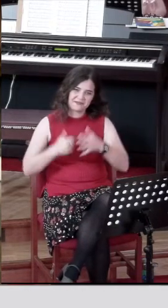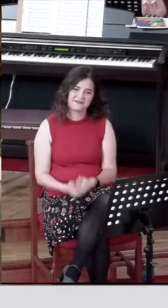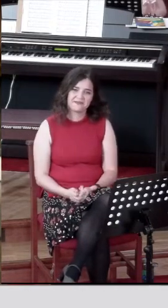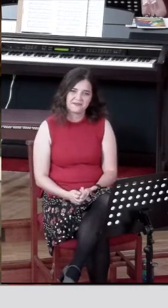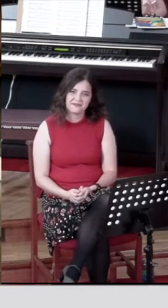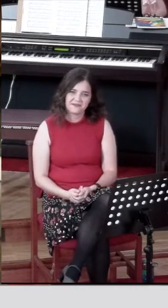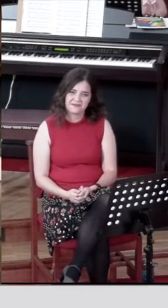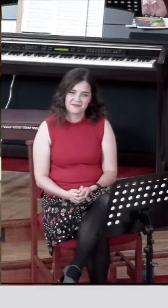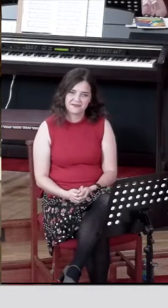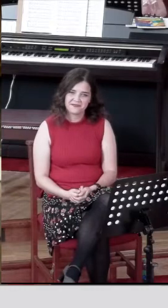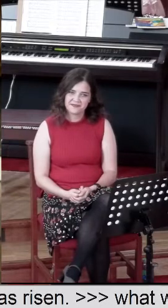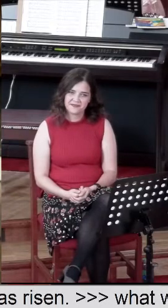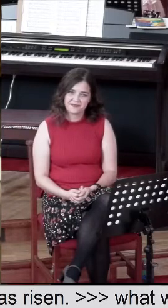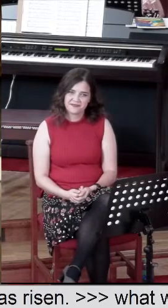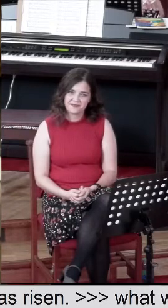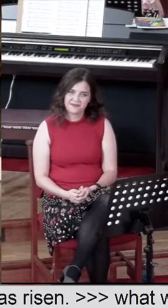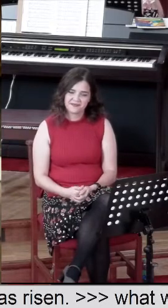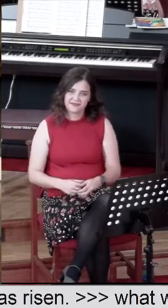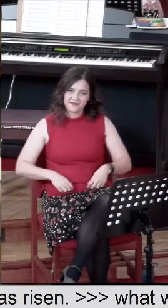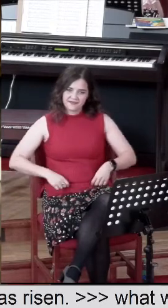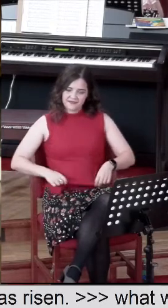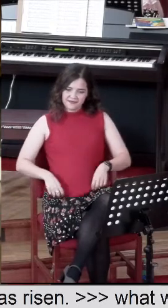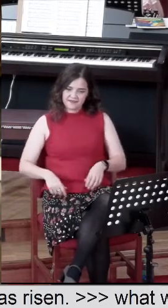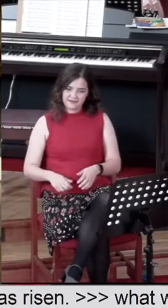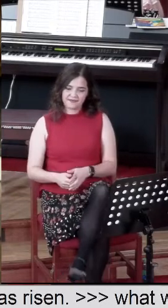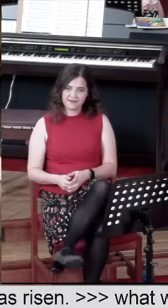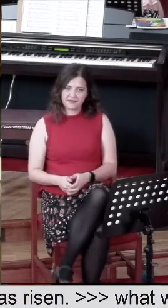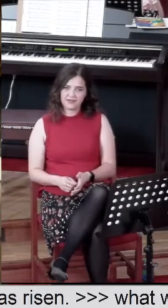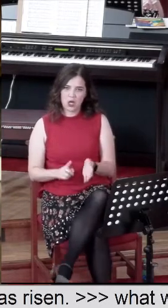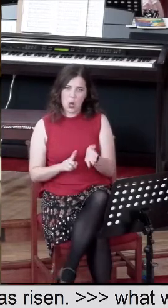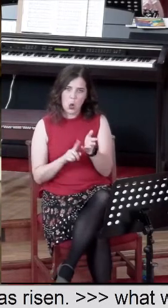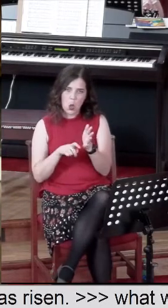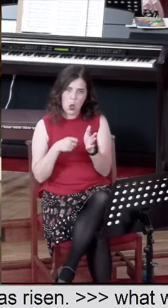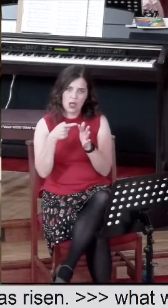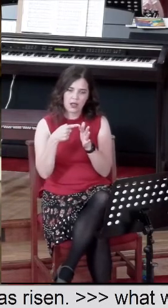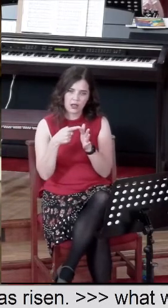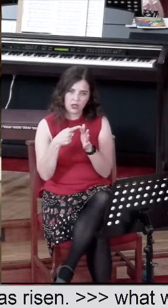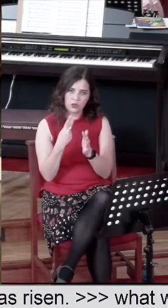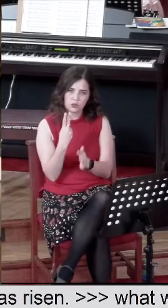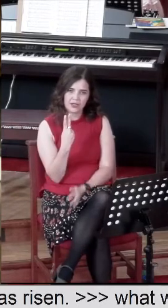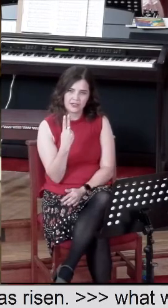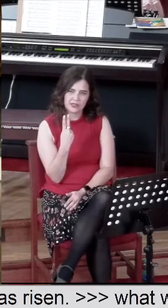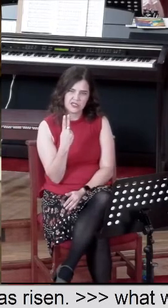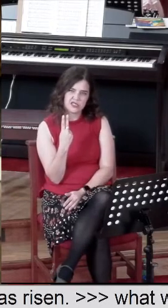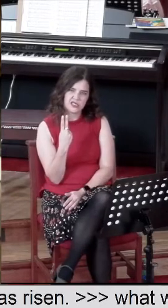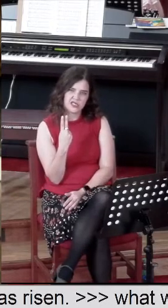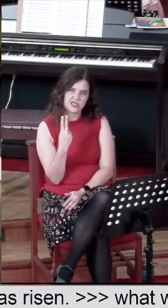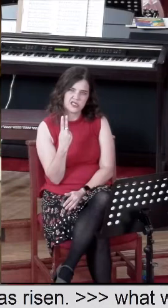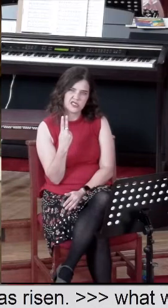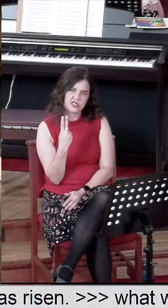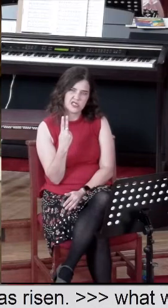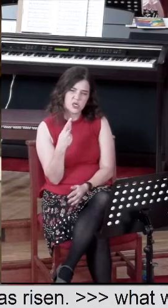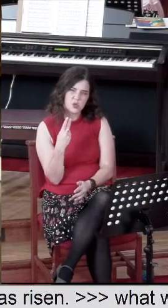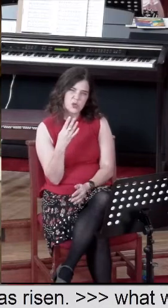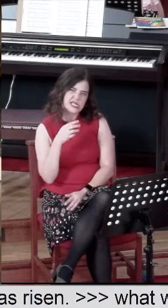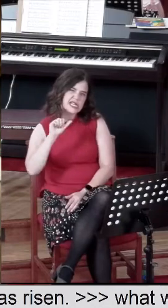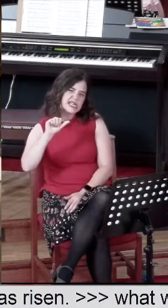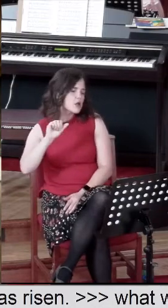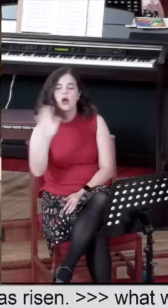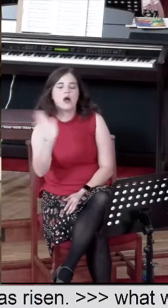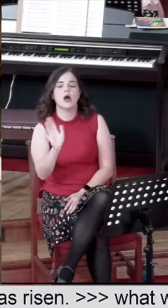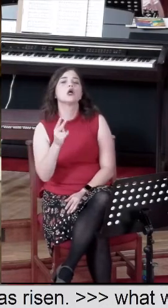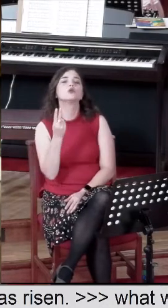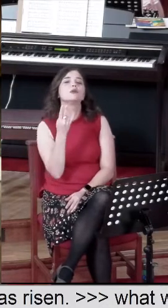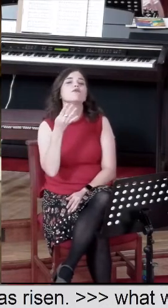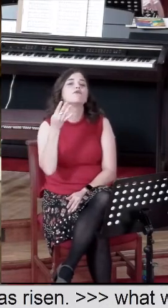Is that your name, Luke? Yeah, that's your name. Yeah, Luke. Luke 26. Nearly. 24,